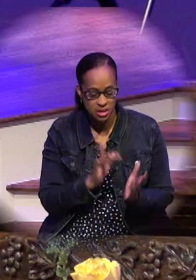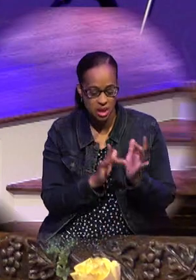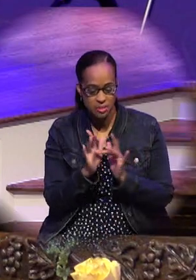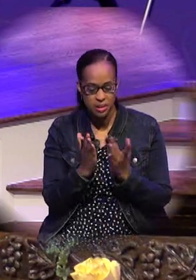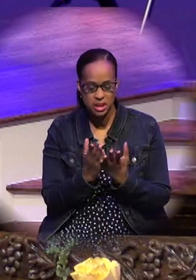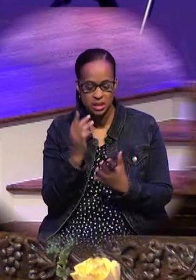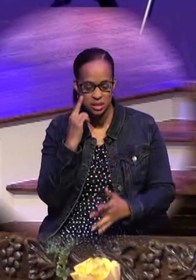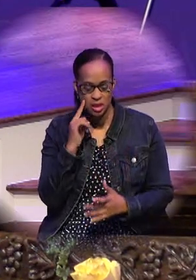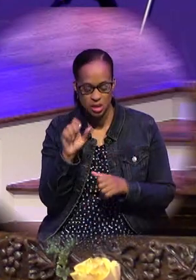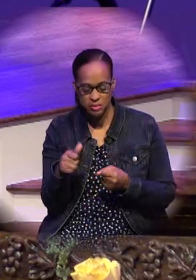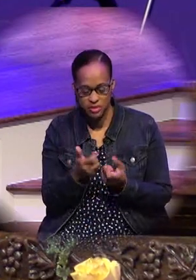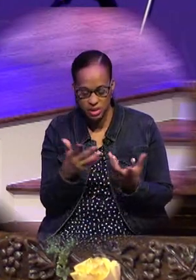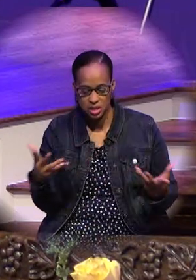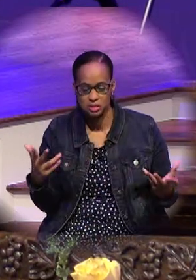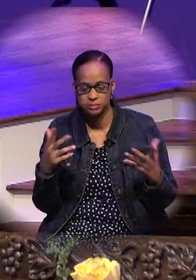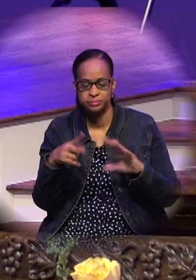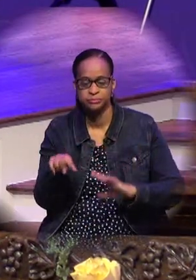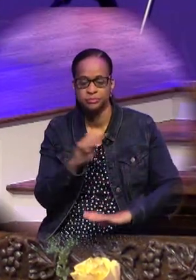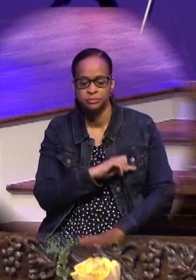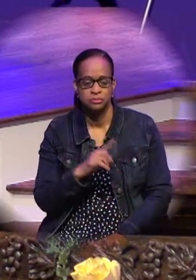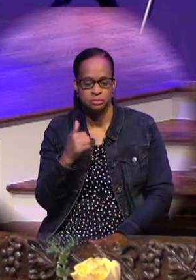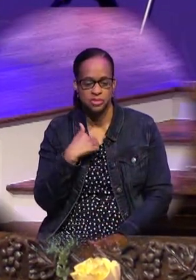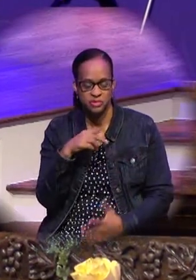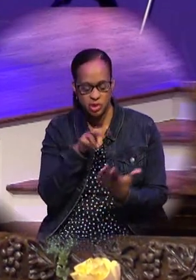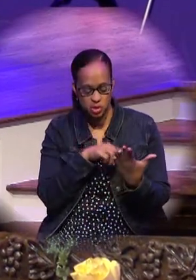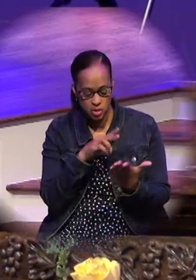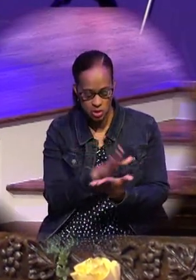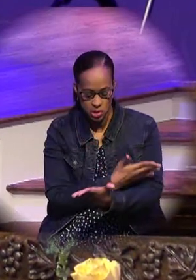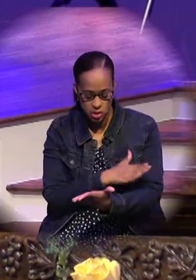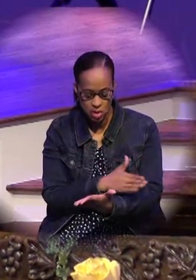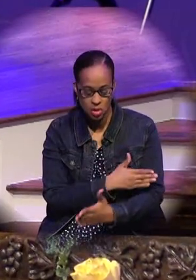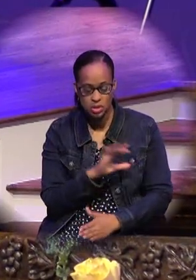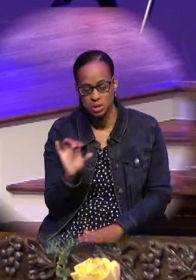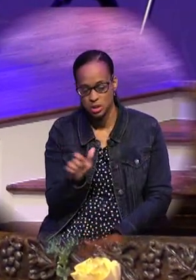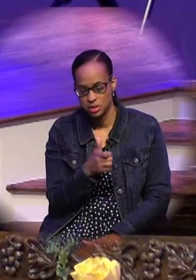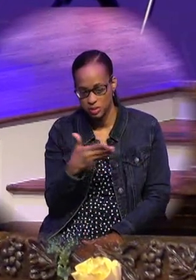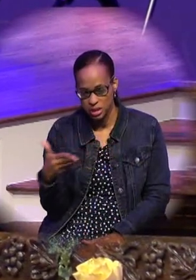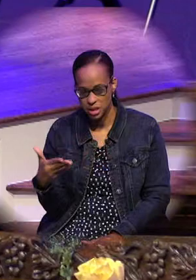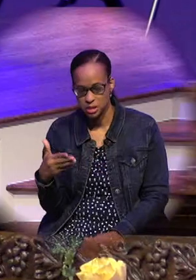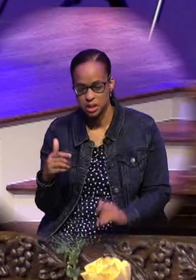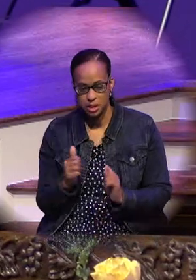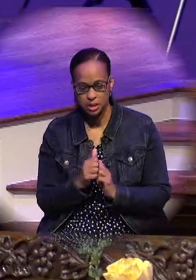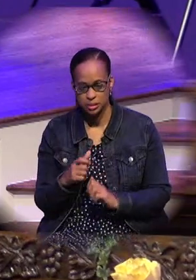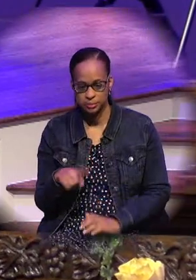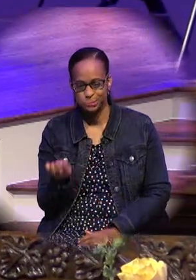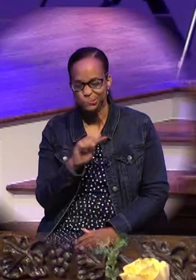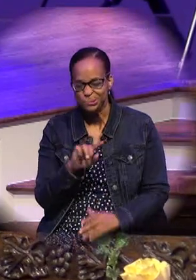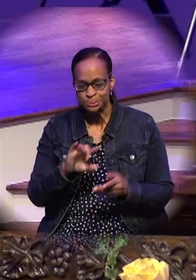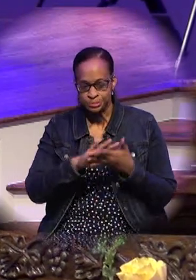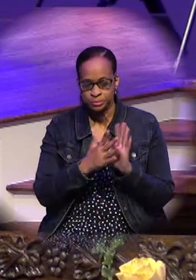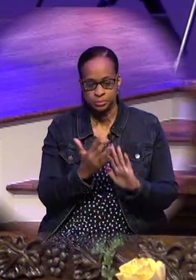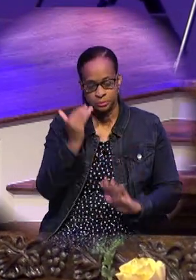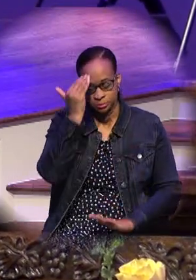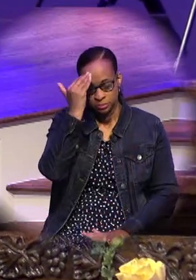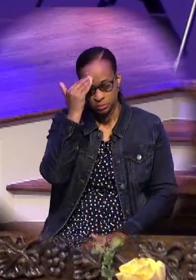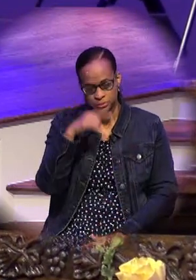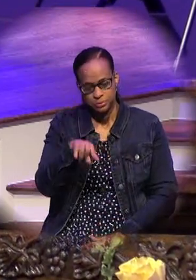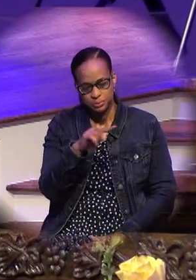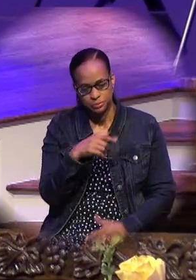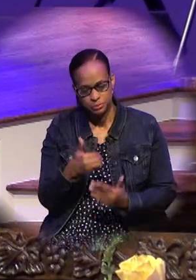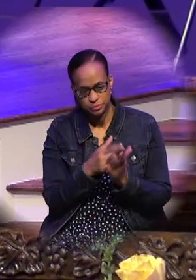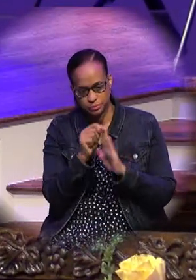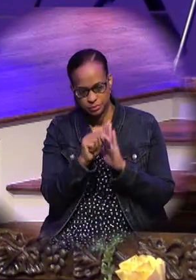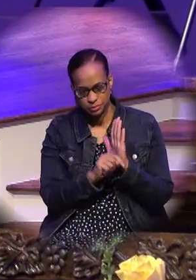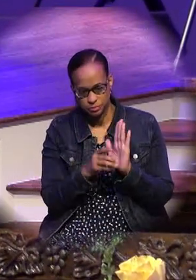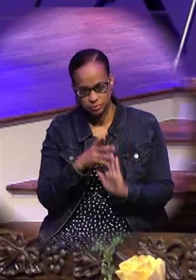everything else, you were just being liberal. I mean, if you read the Psalms and the other writings and the what became known as our Old Testament, they thought that was